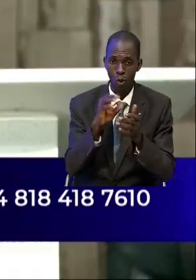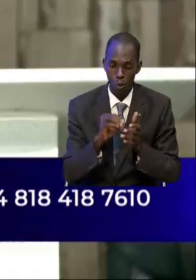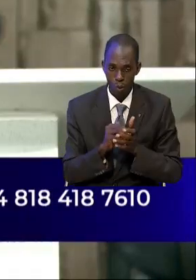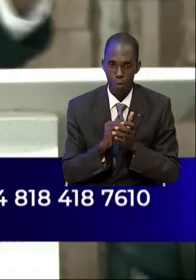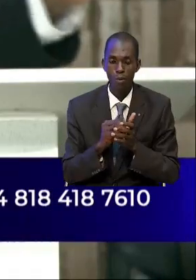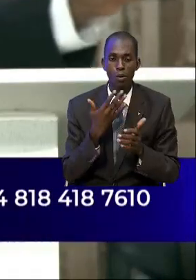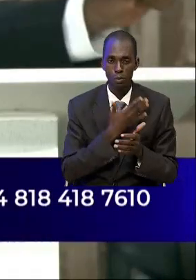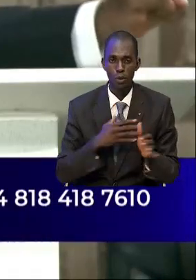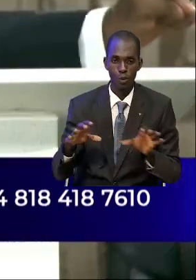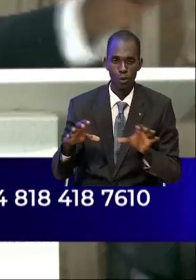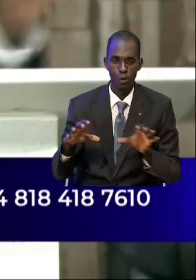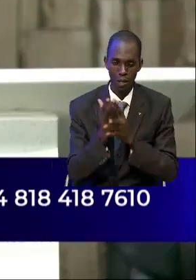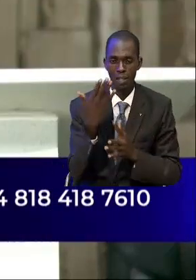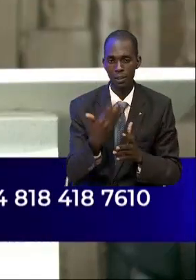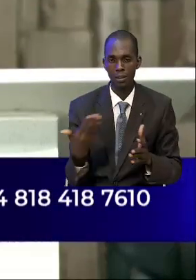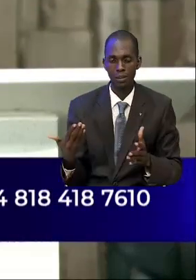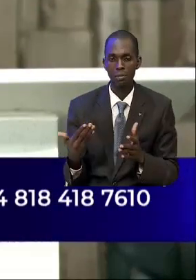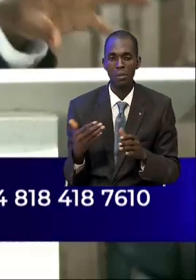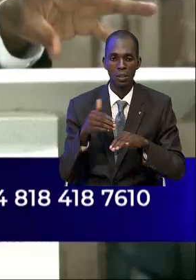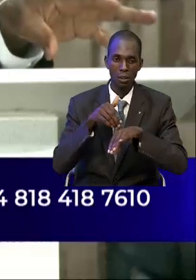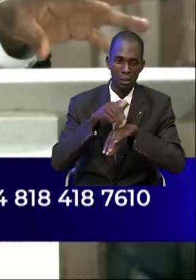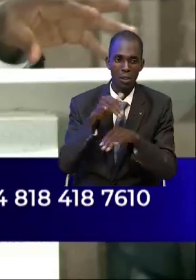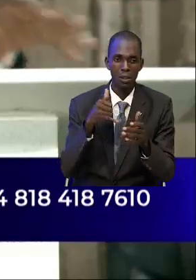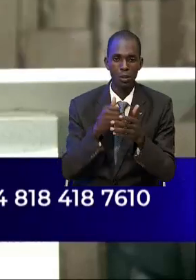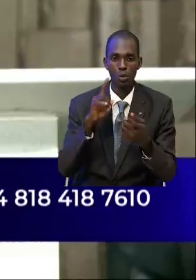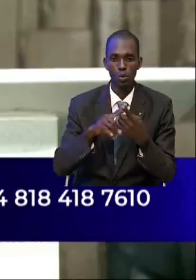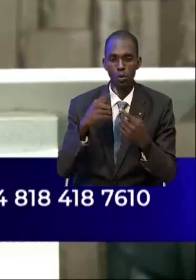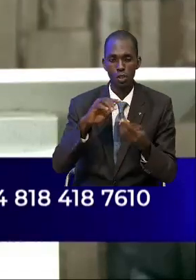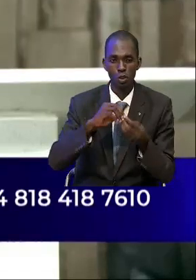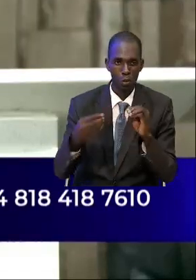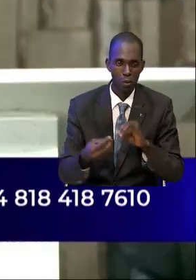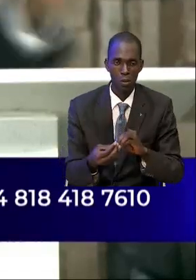miracle. Join them in hall 6. Not many people are there already,